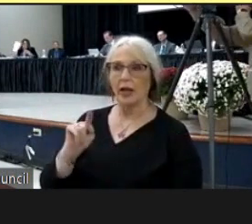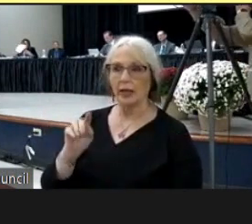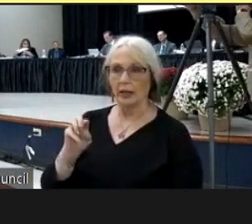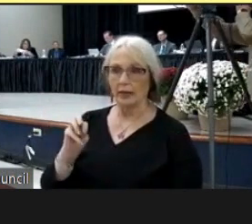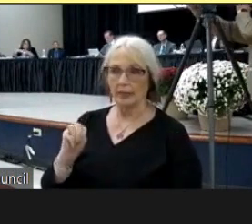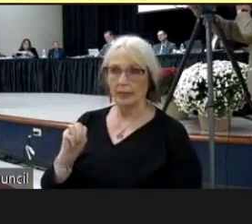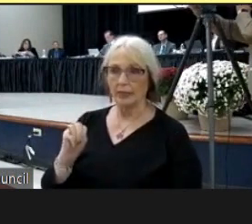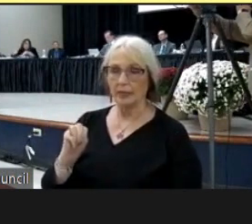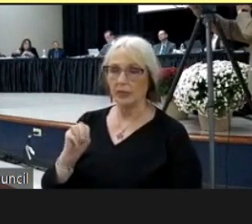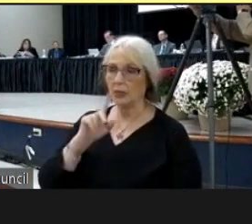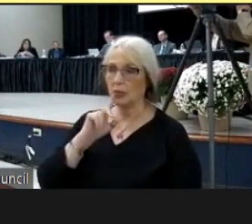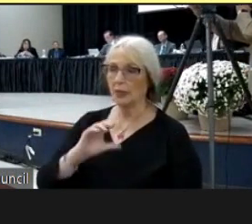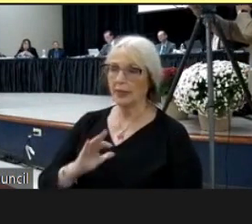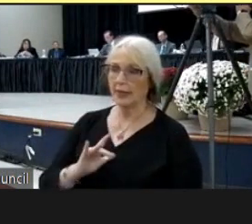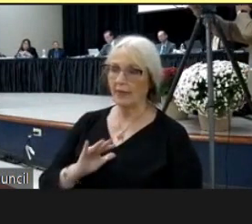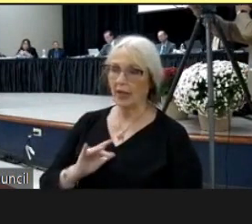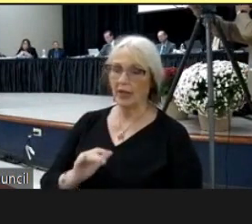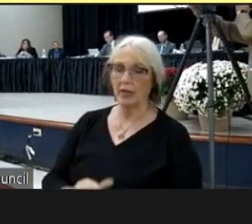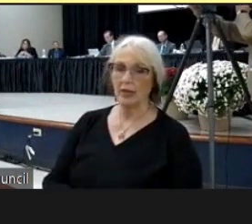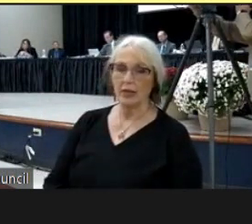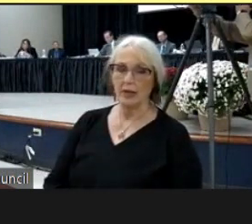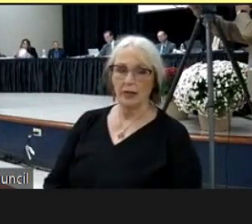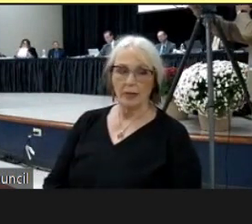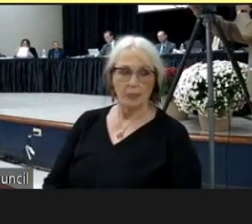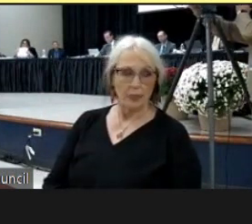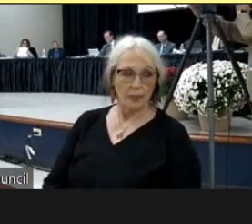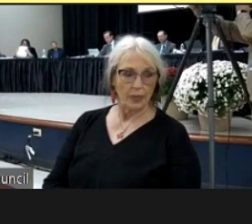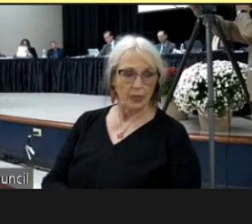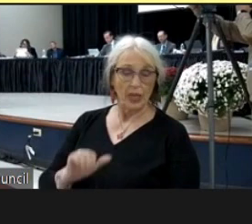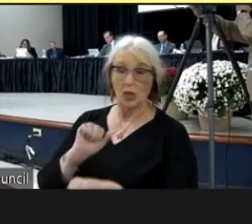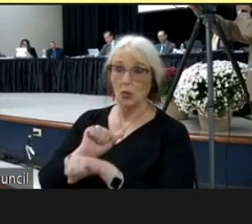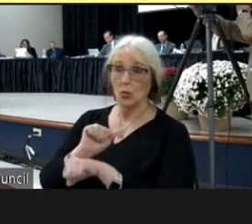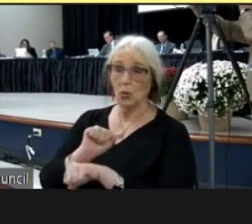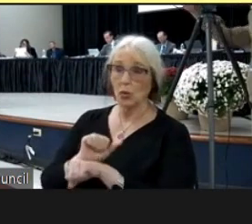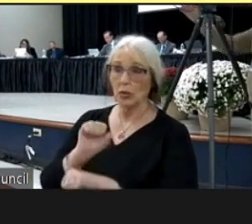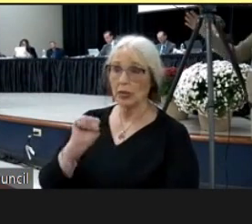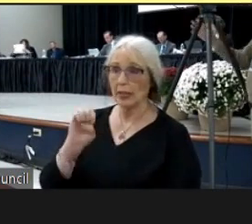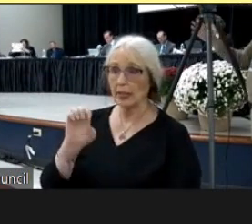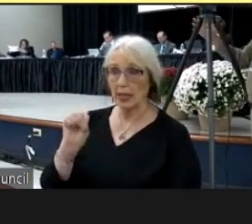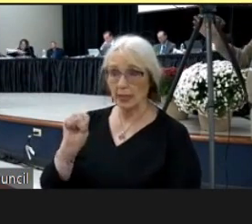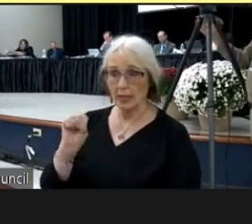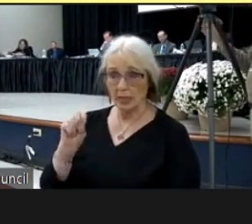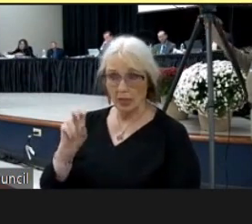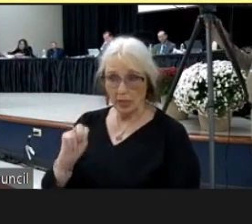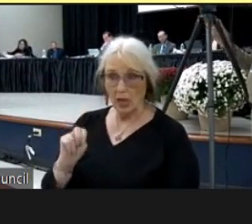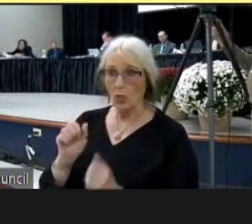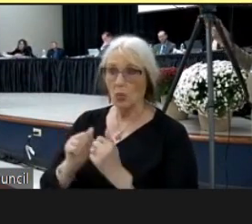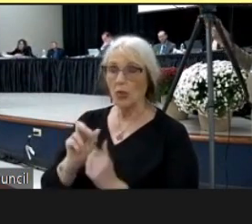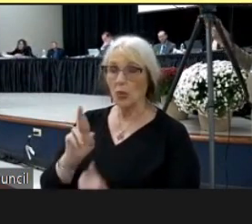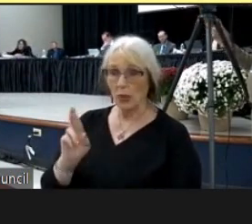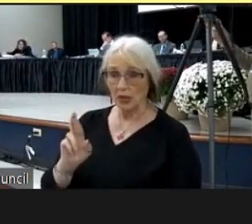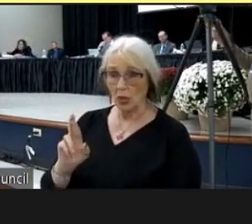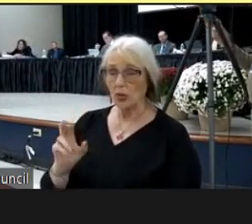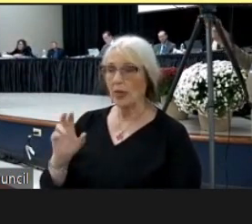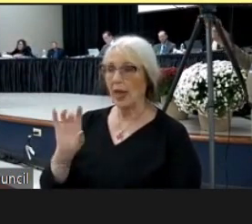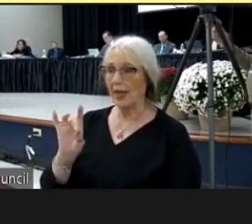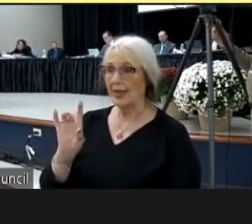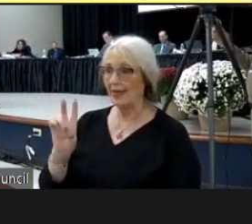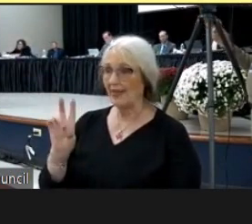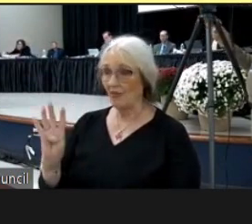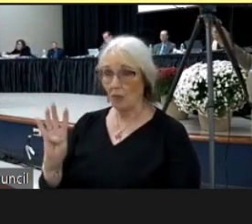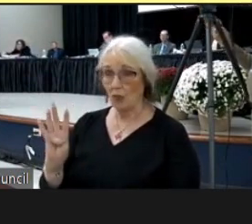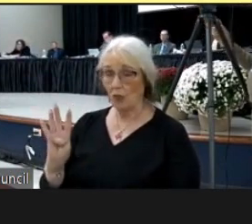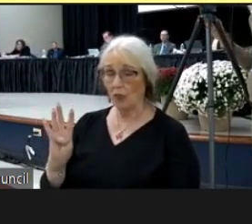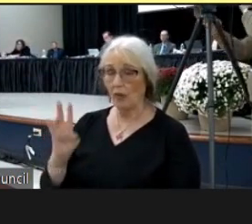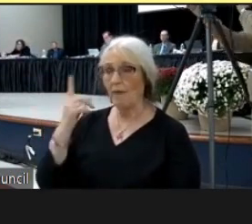historically significant. And this work session and its associated resolution 874 fit that